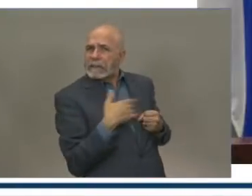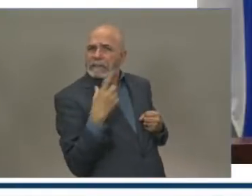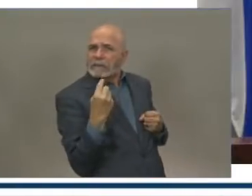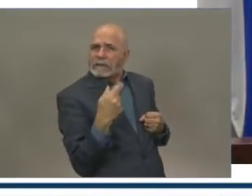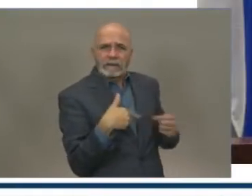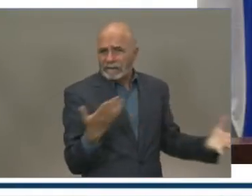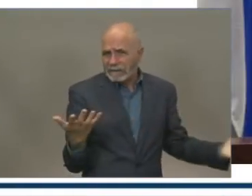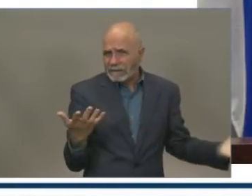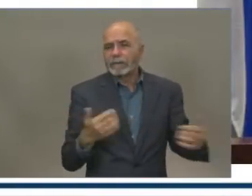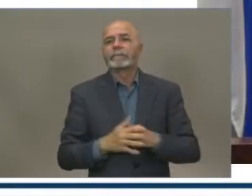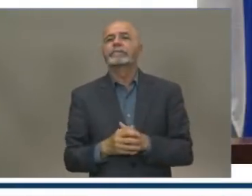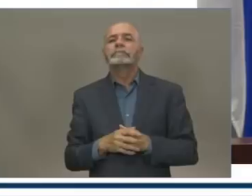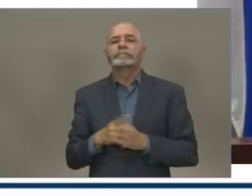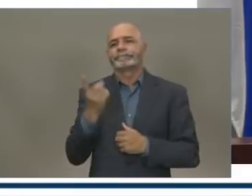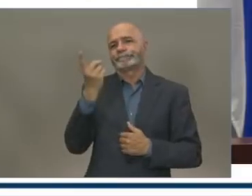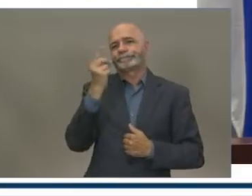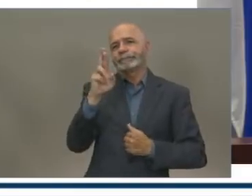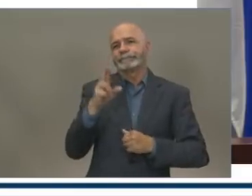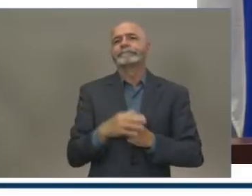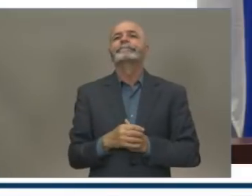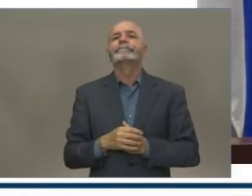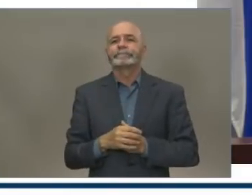Public health continues to work with